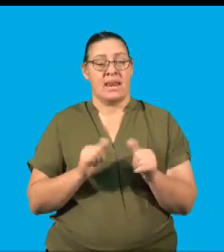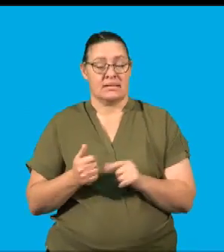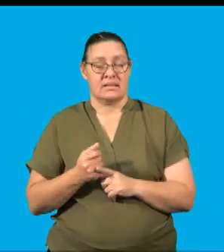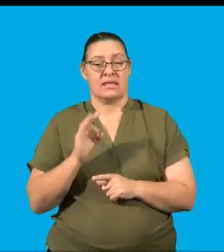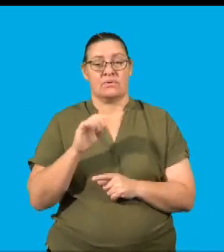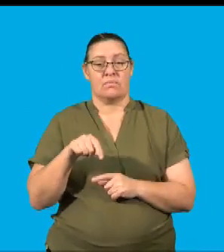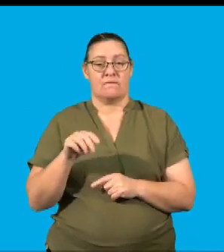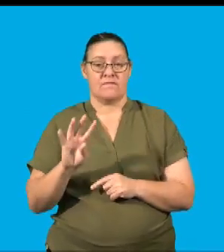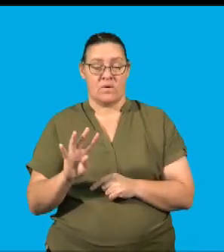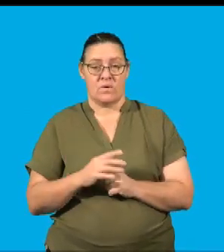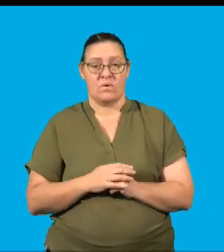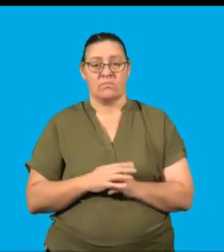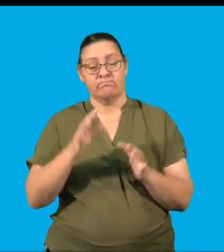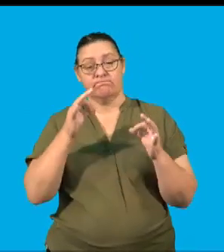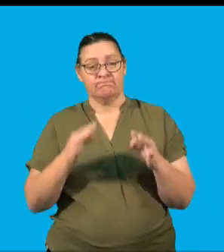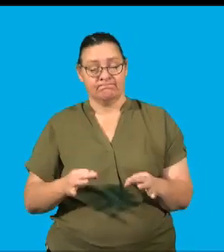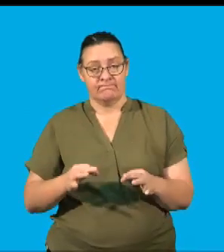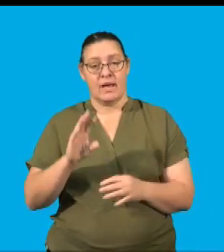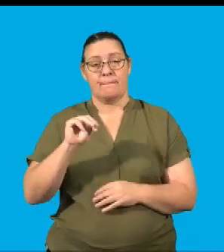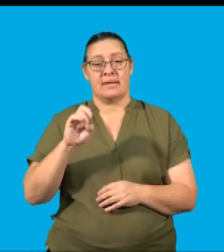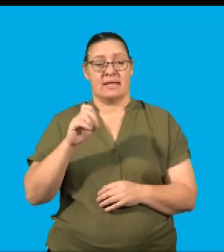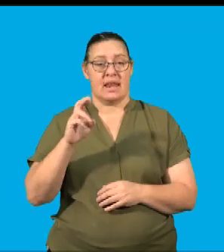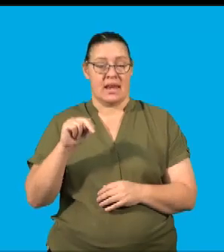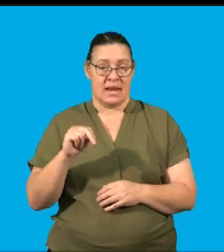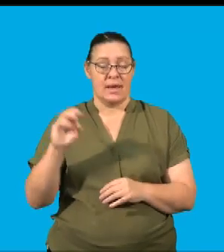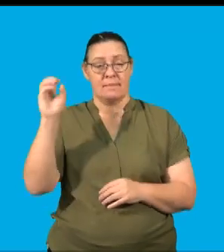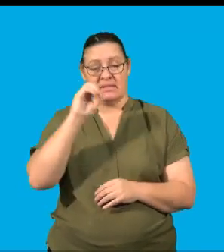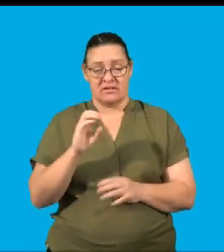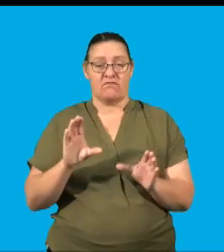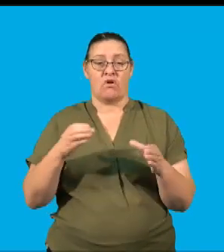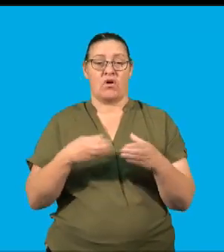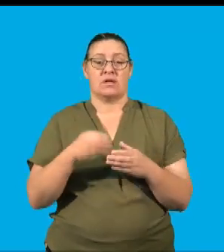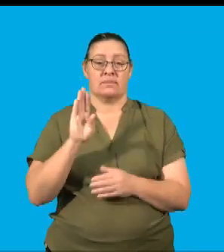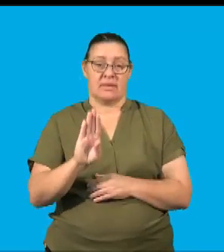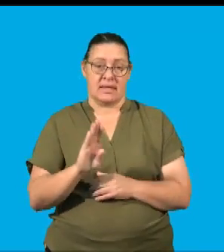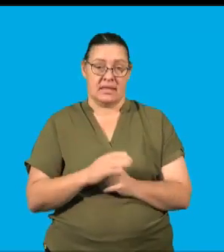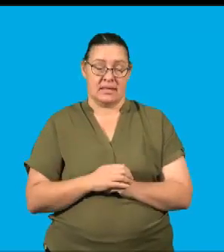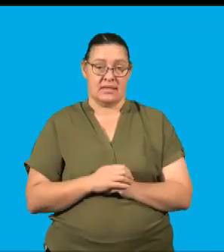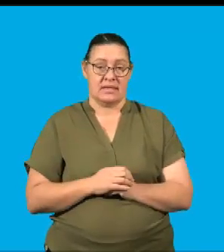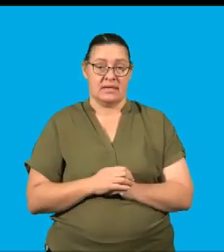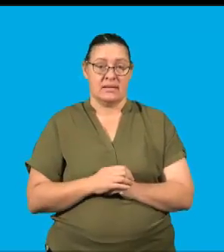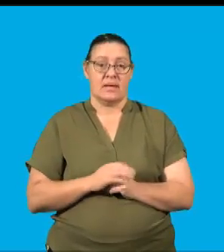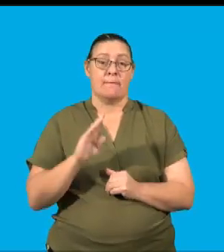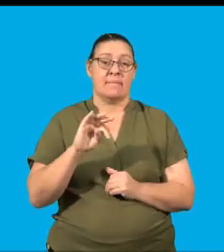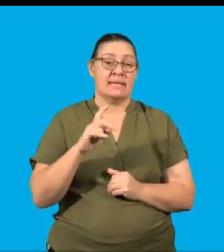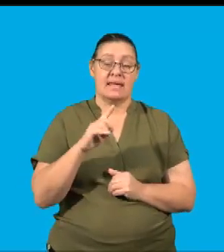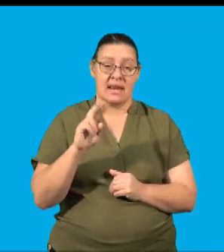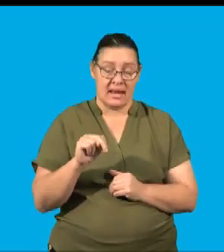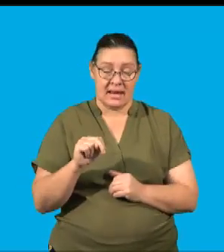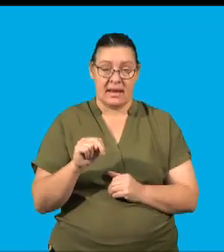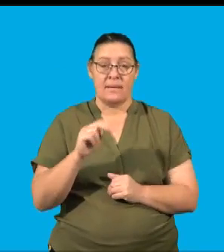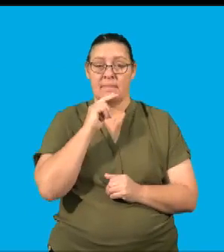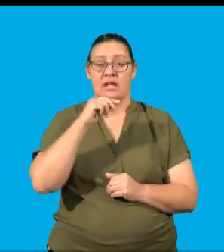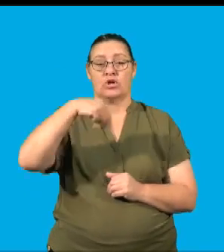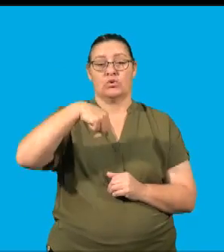next question, 3.4. Determine the median percentage mark for class B. Remember what is the median?